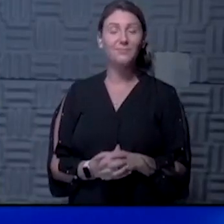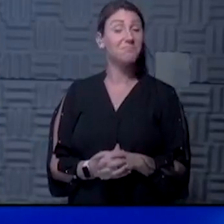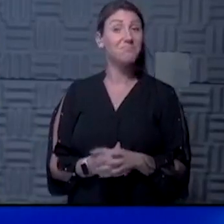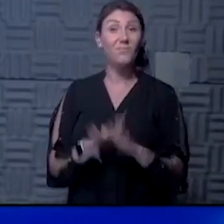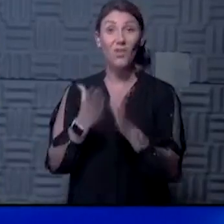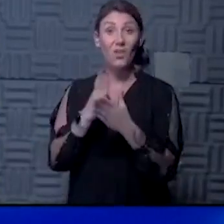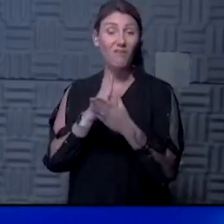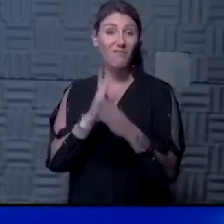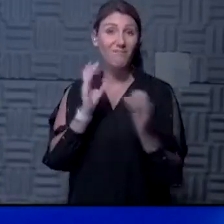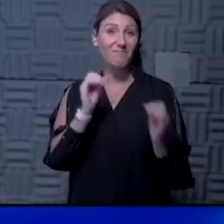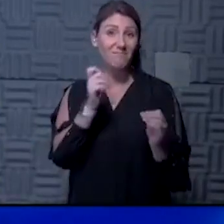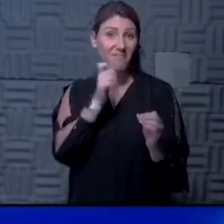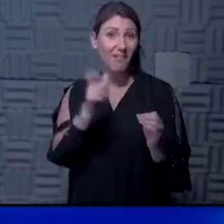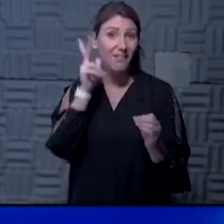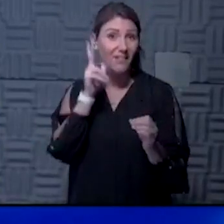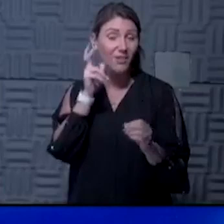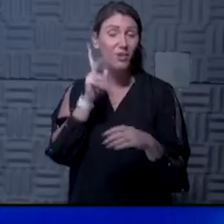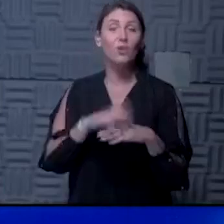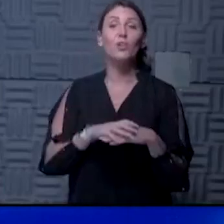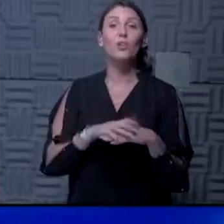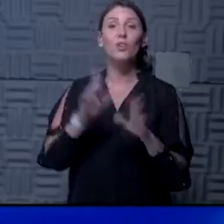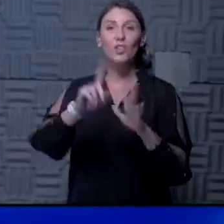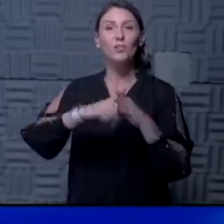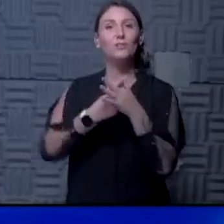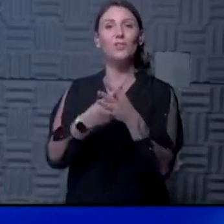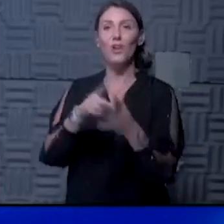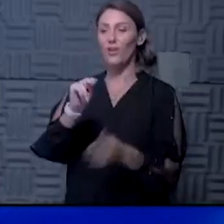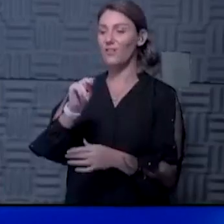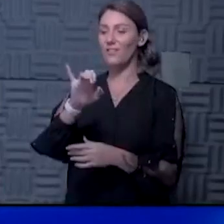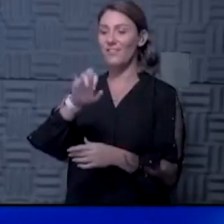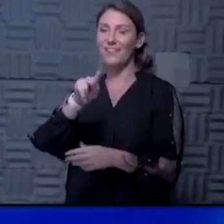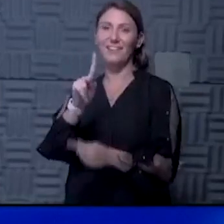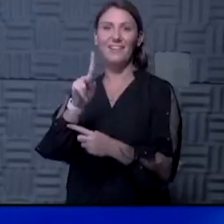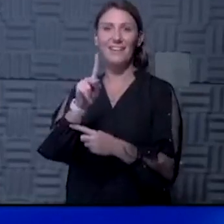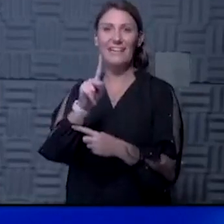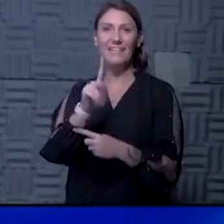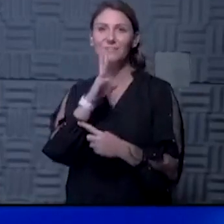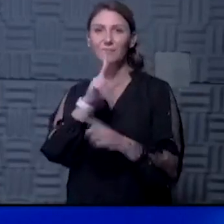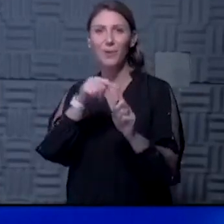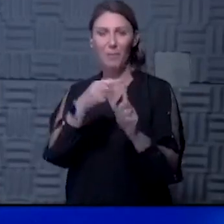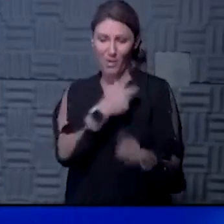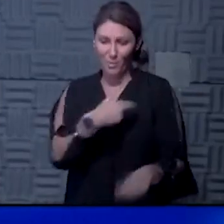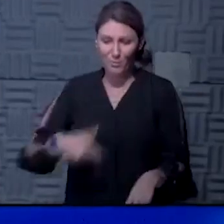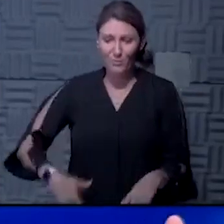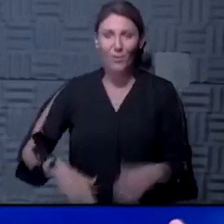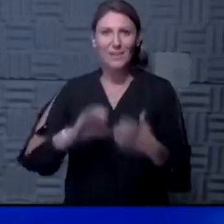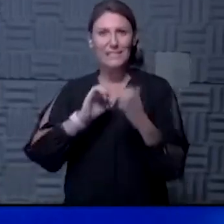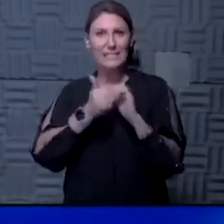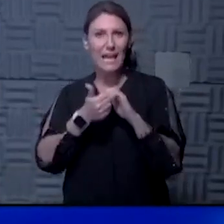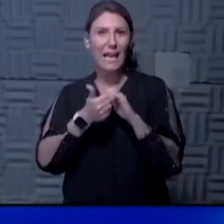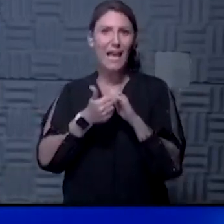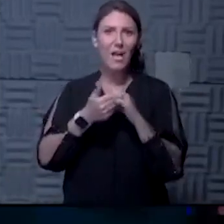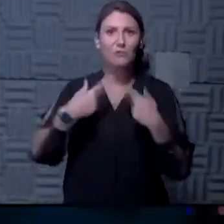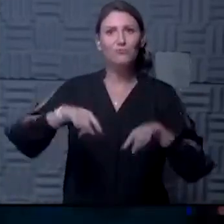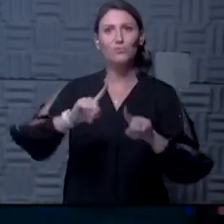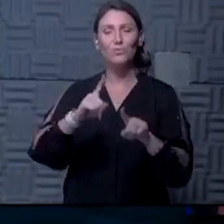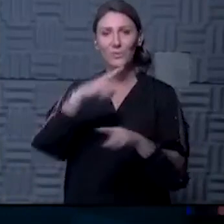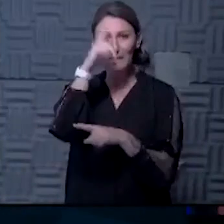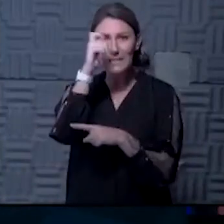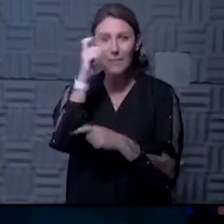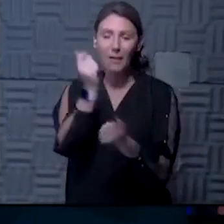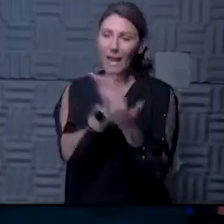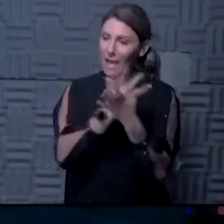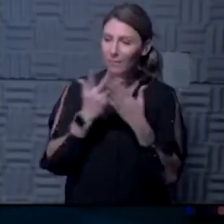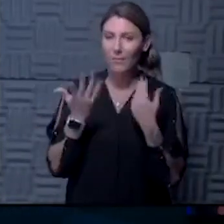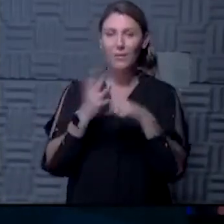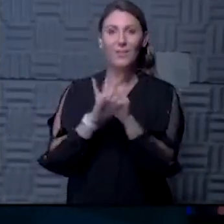All right, not hearing any. Let's start with you, Nick. Let's talk a little bit about the Royals. How did it go over the summer with COVID-19, all the